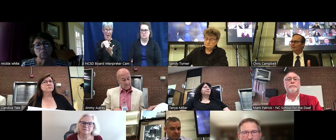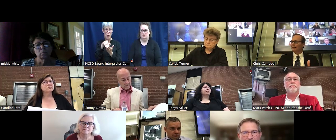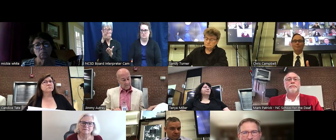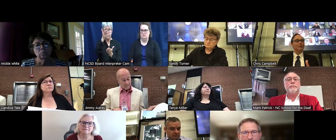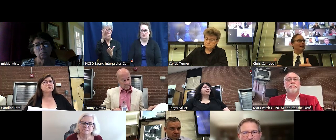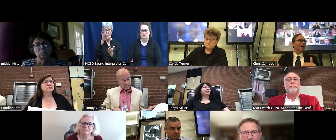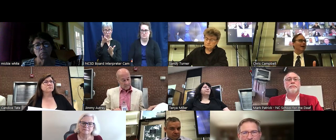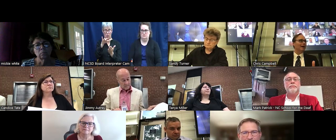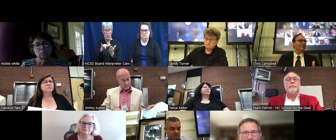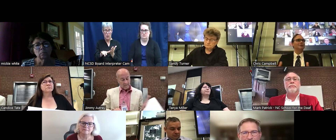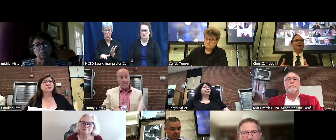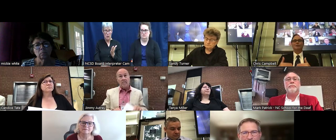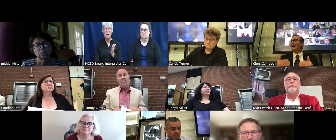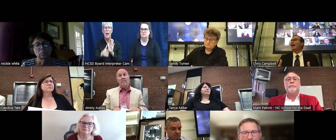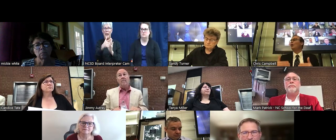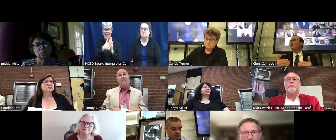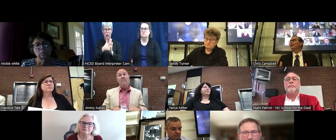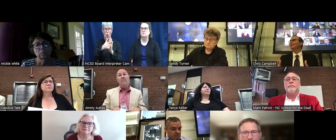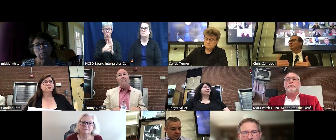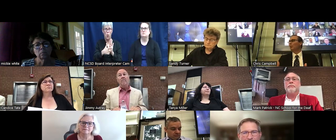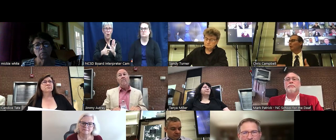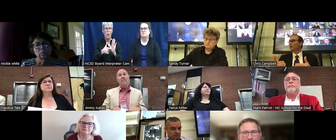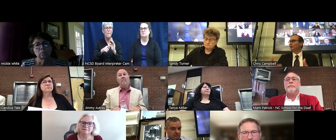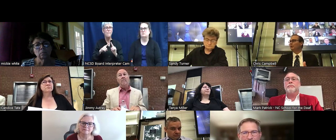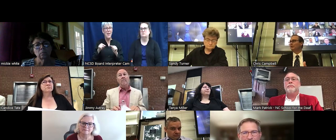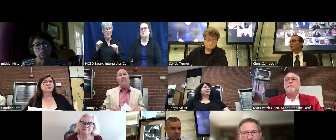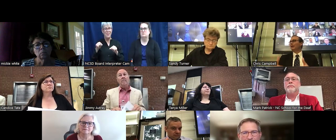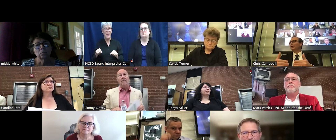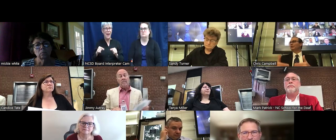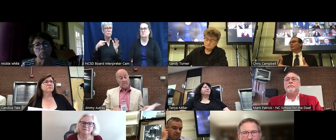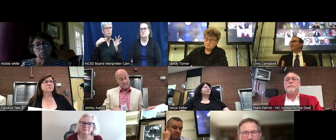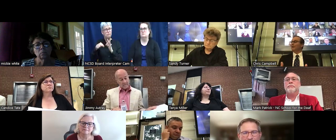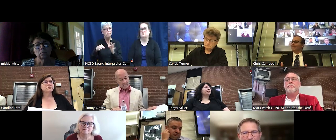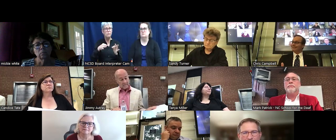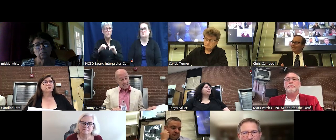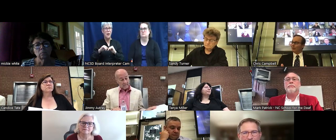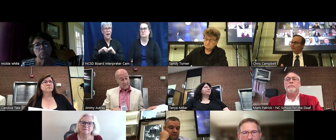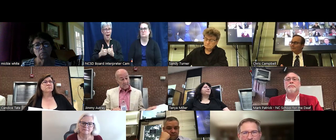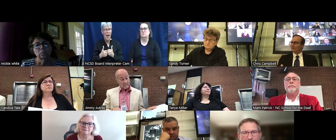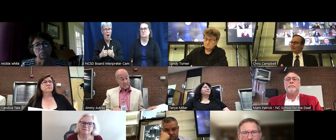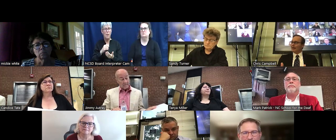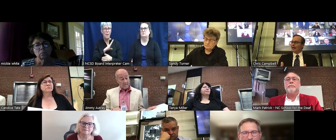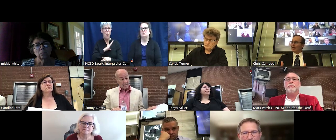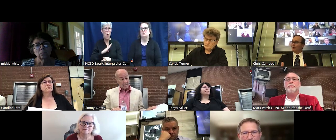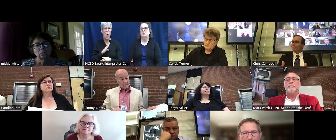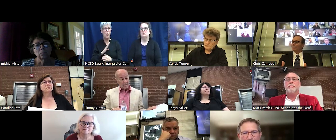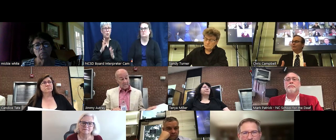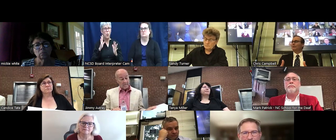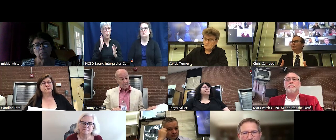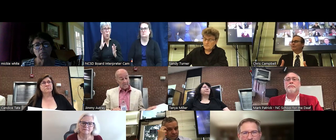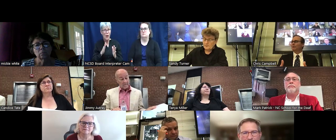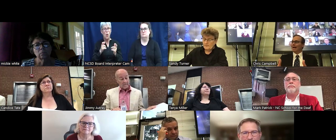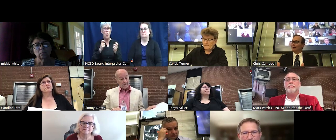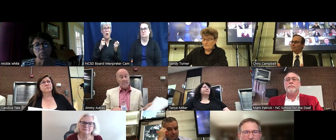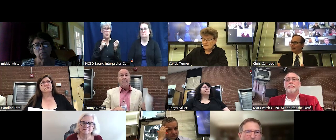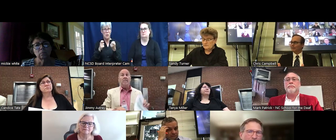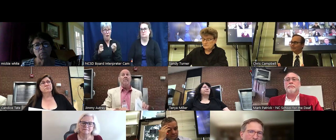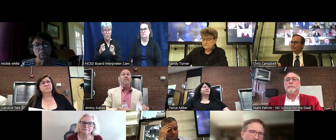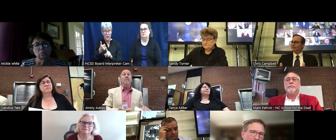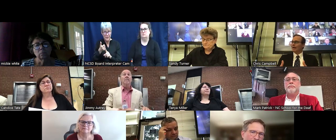requirements in it, but a lot of it is just how this board chooses to govern itself, how it chooses to